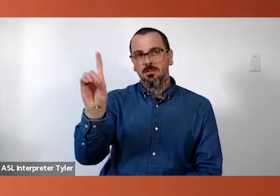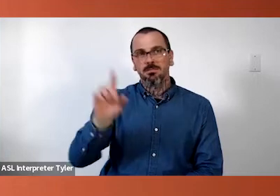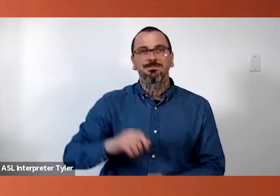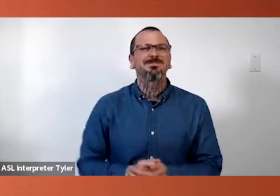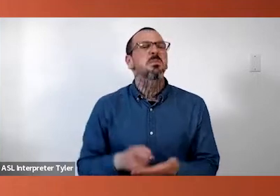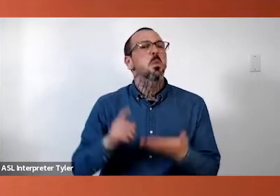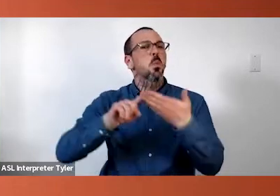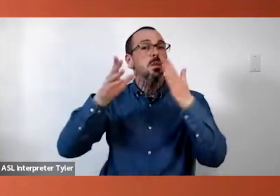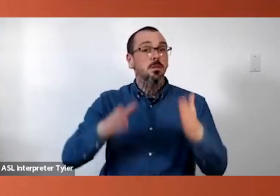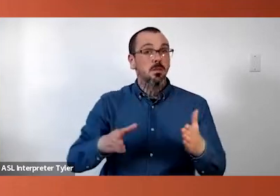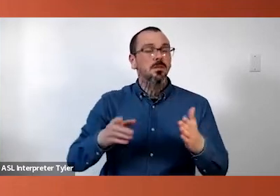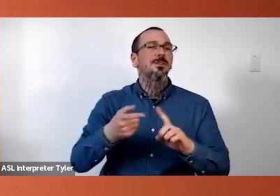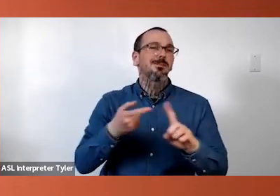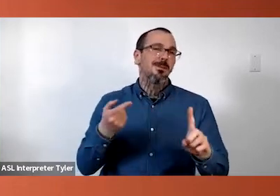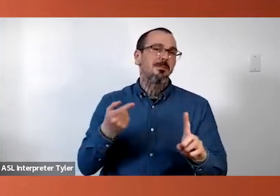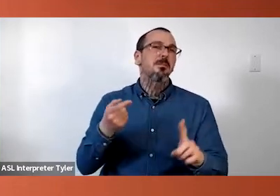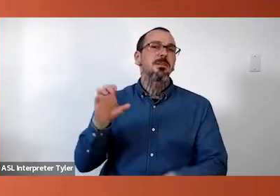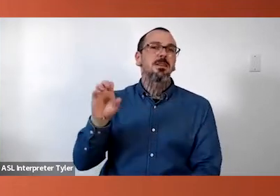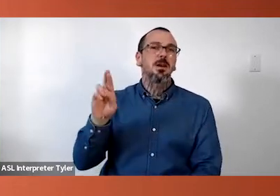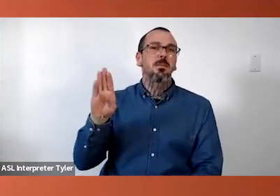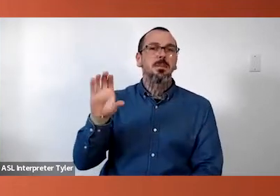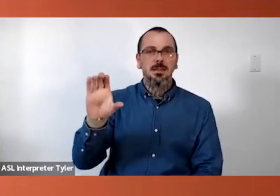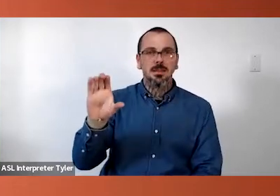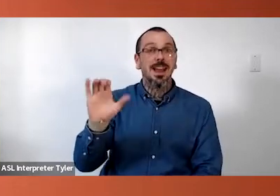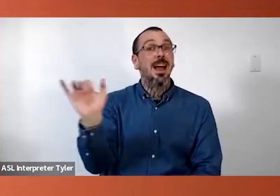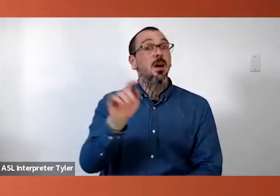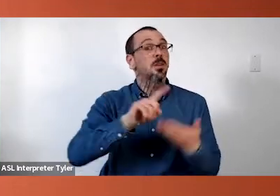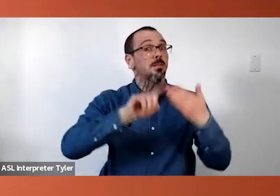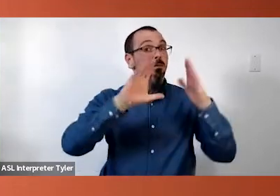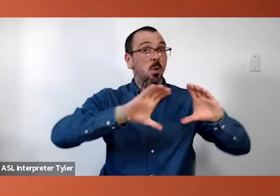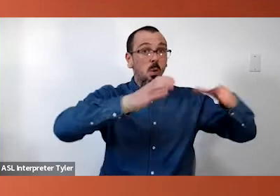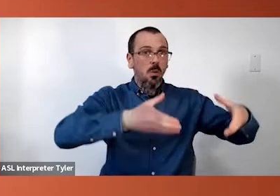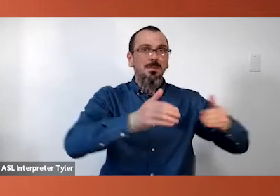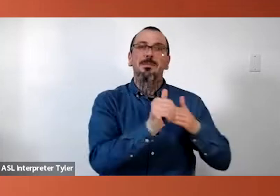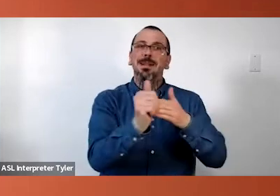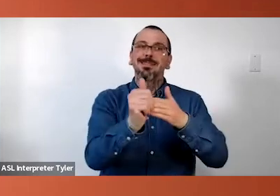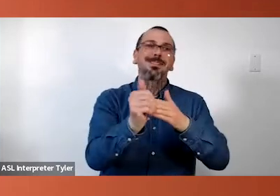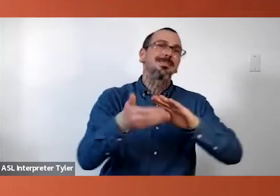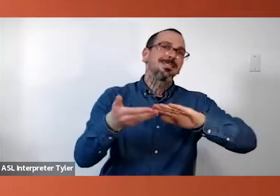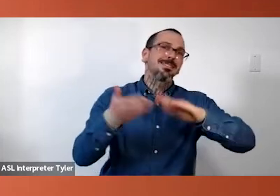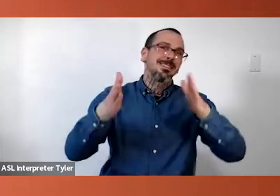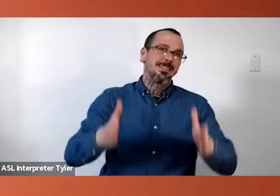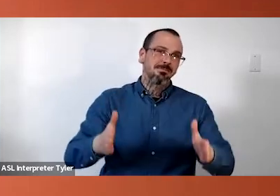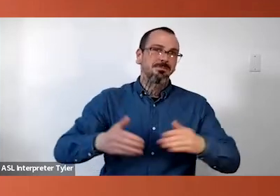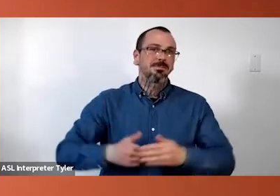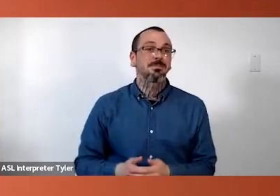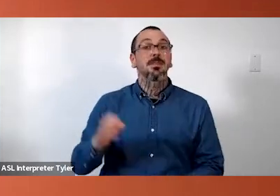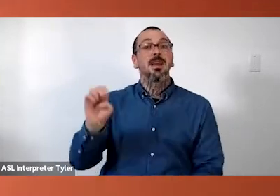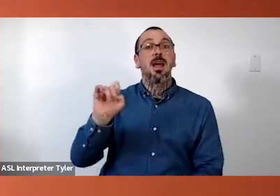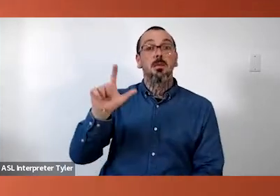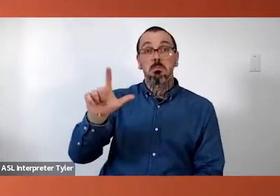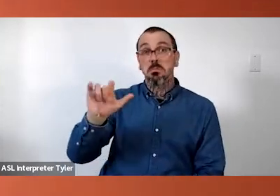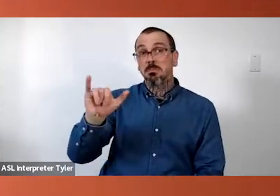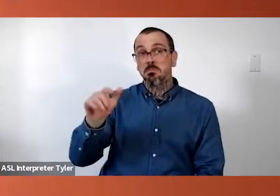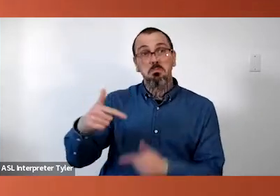researcher for CBRC and lead facilitator for Investigators. I'll just take a moment to let Emily introduce herself.